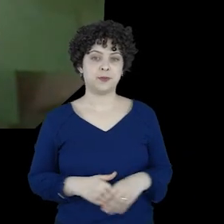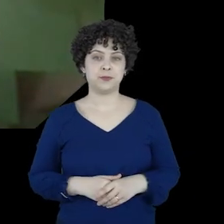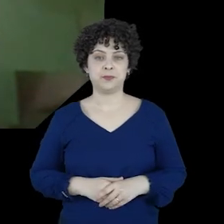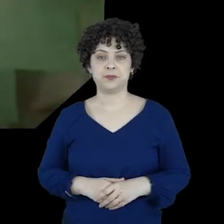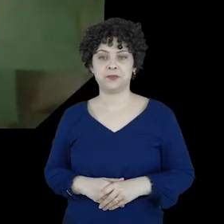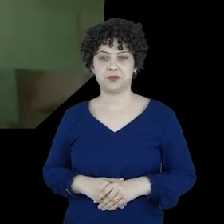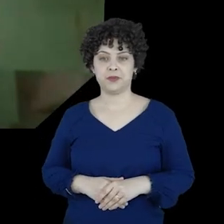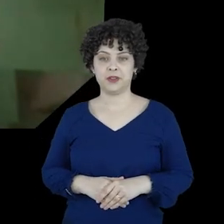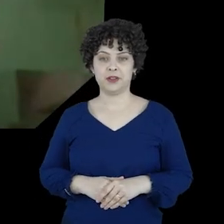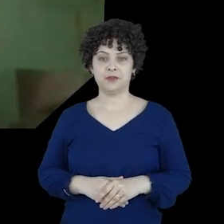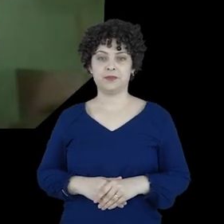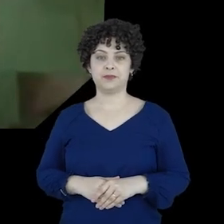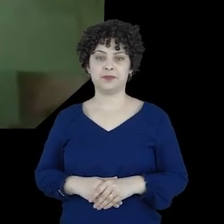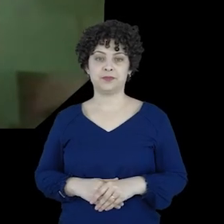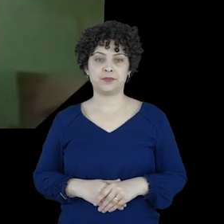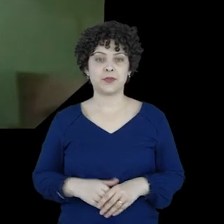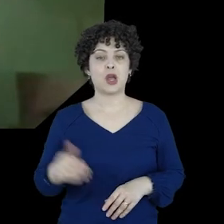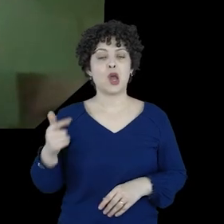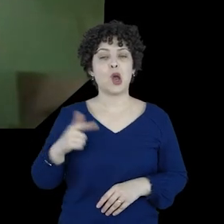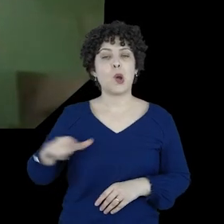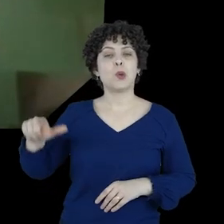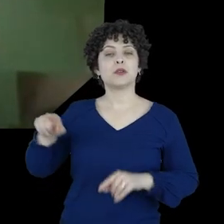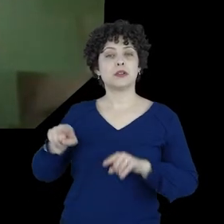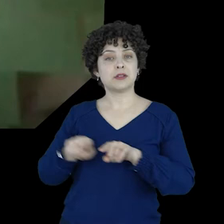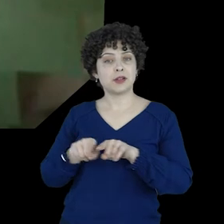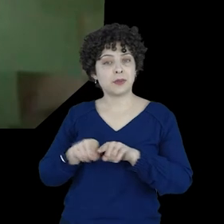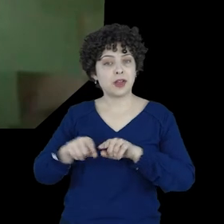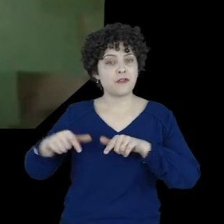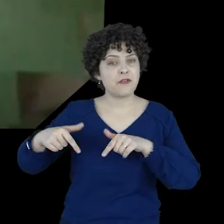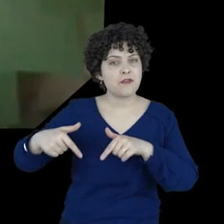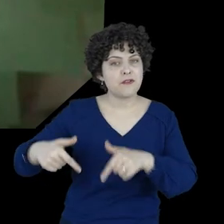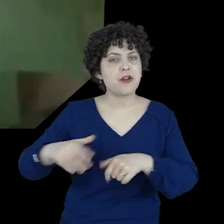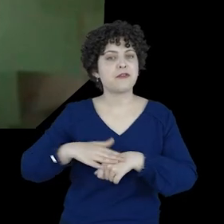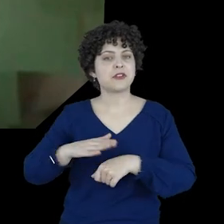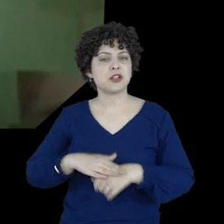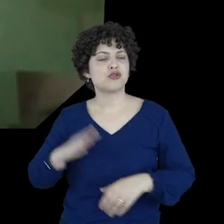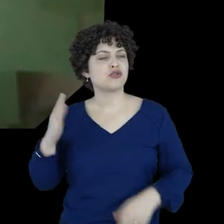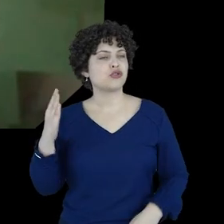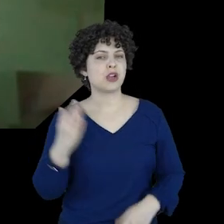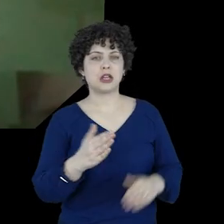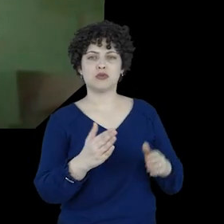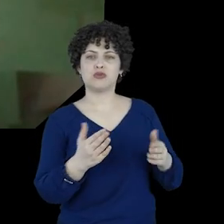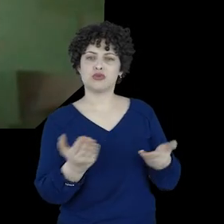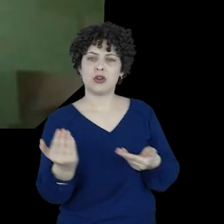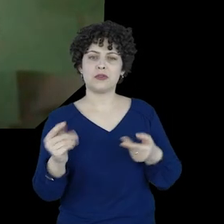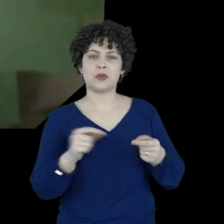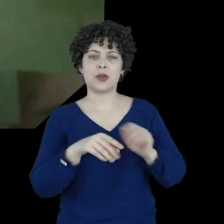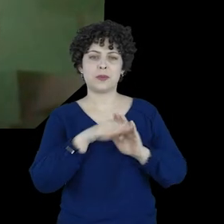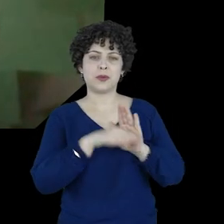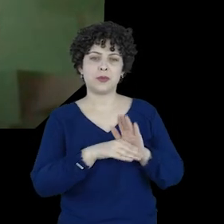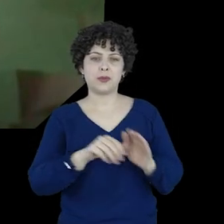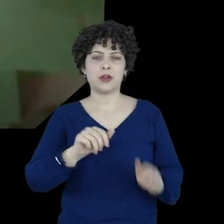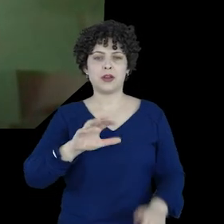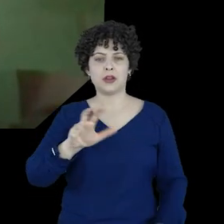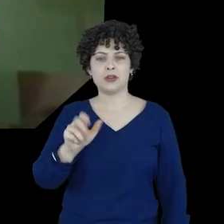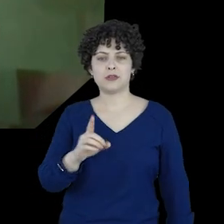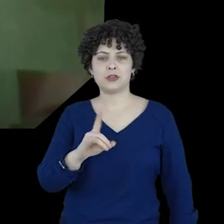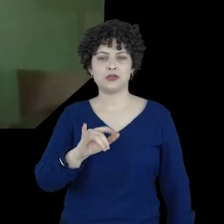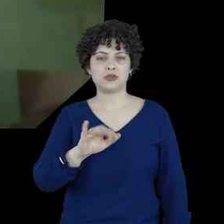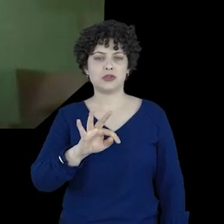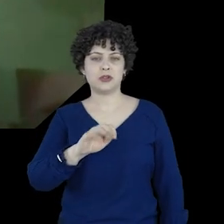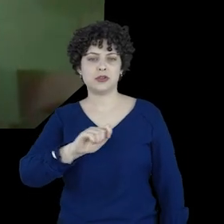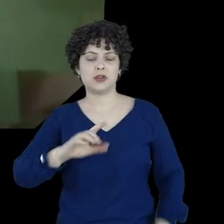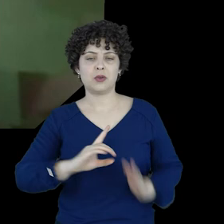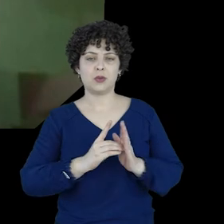of children and young people. One other intervention we do directly with these young people is what we call the Africa